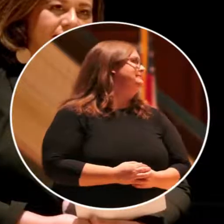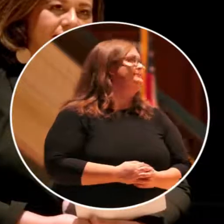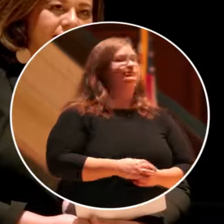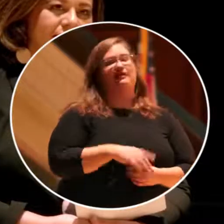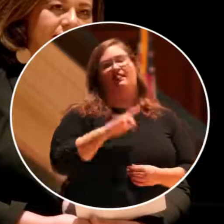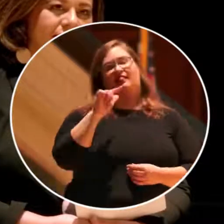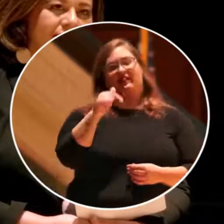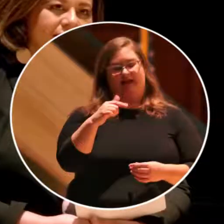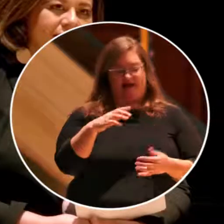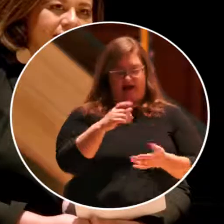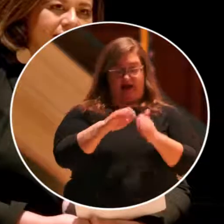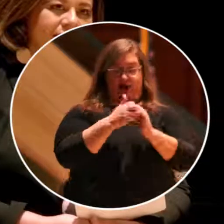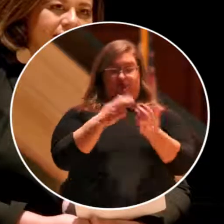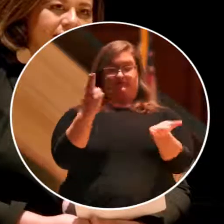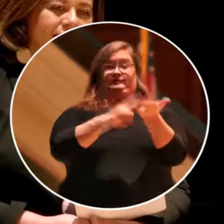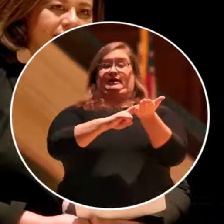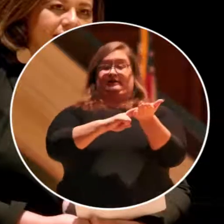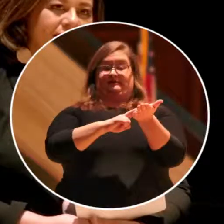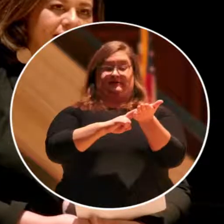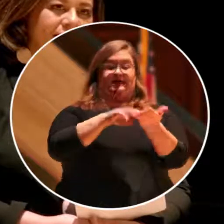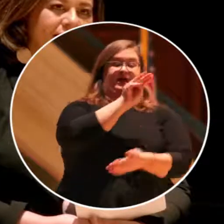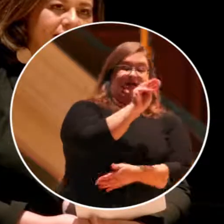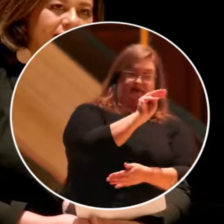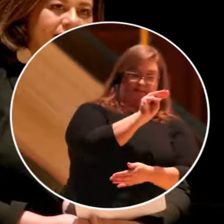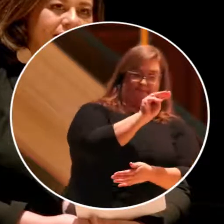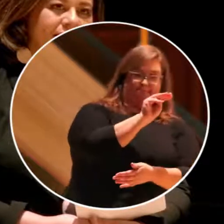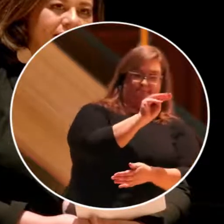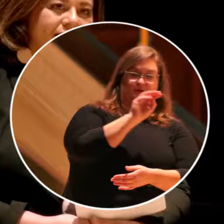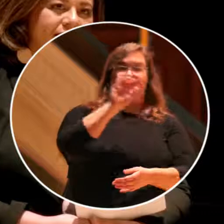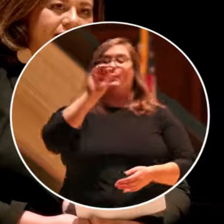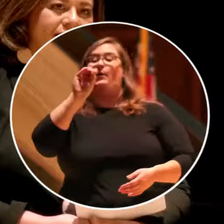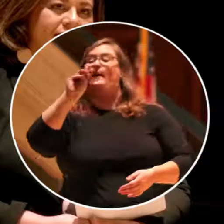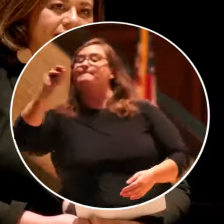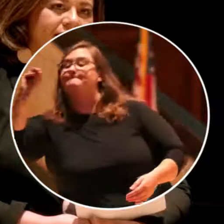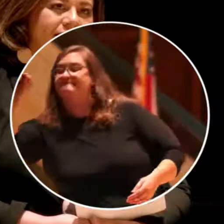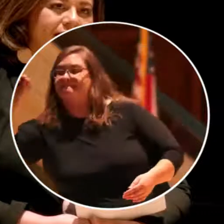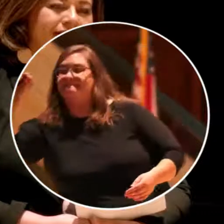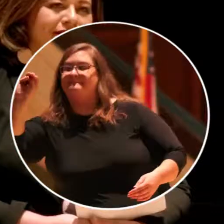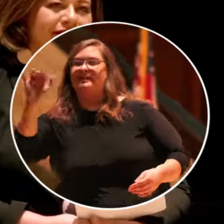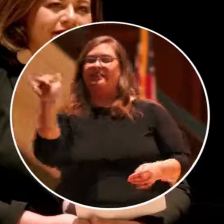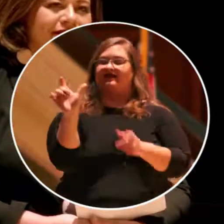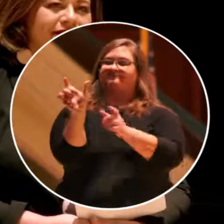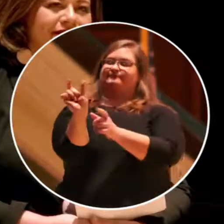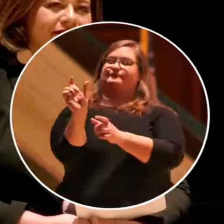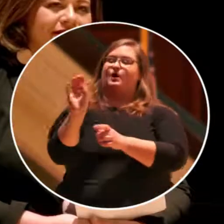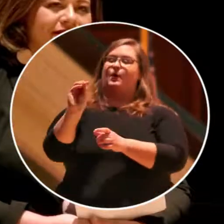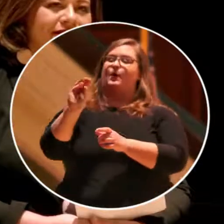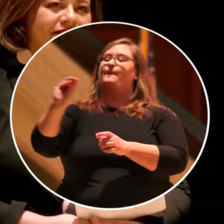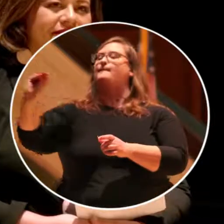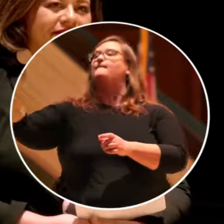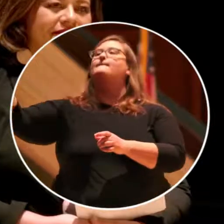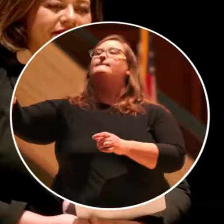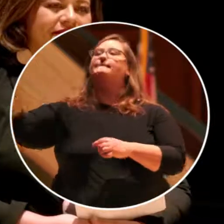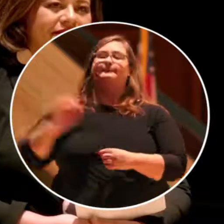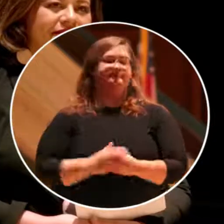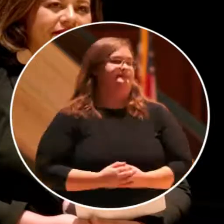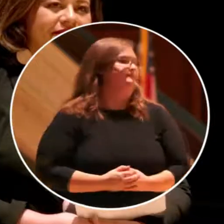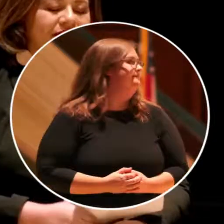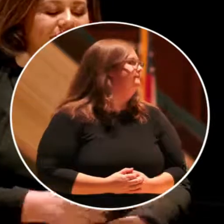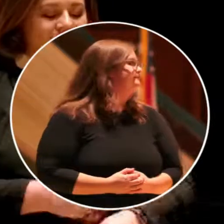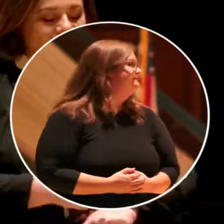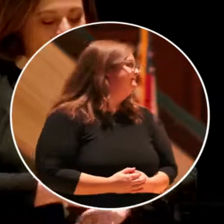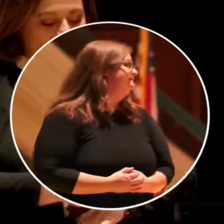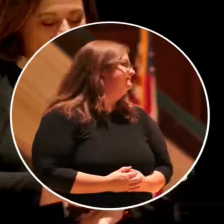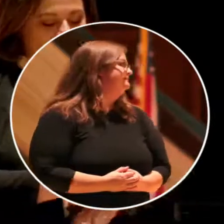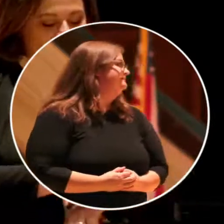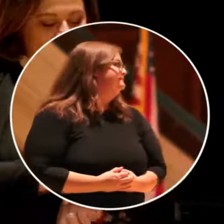O and second M, linked together in an ohm. My mother had a corner ledge at the